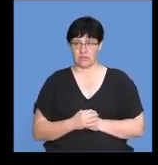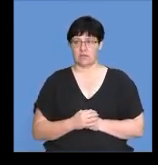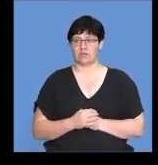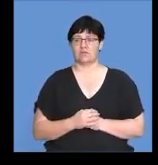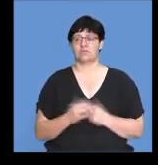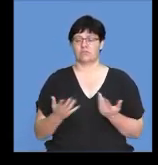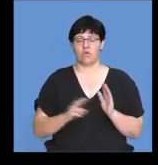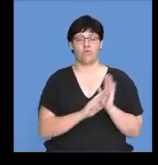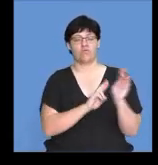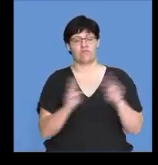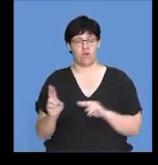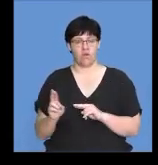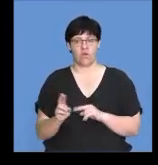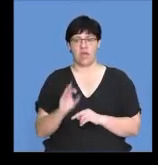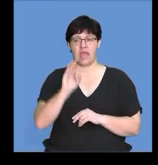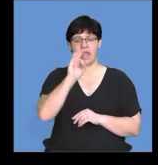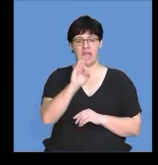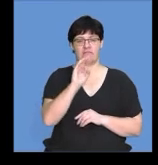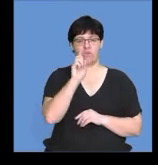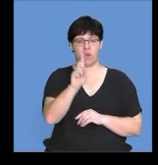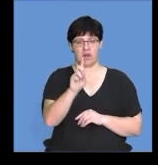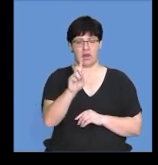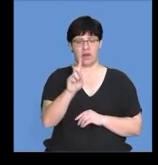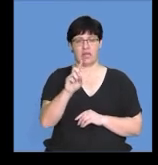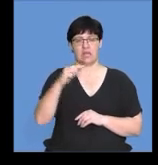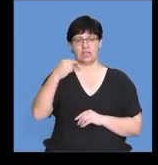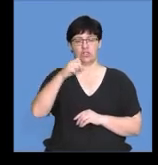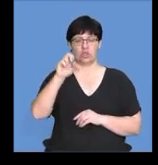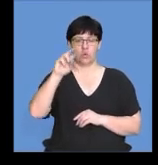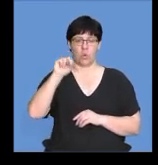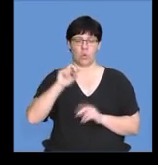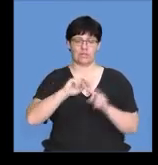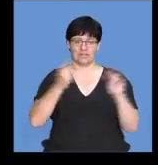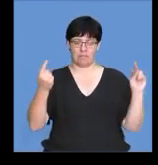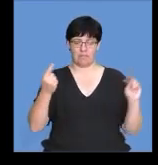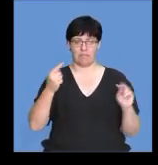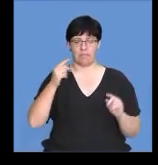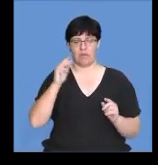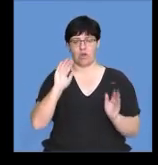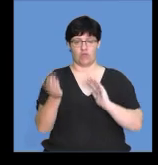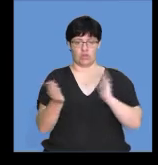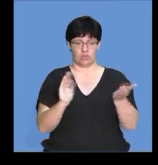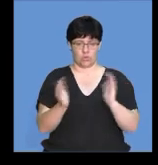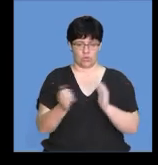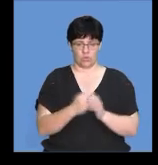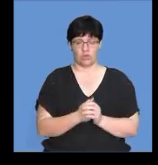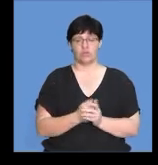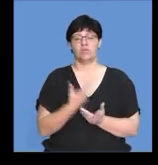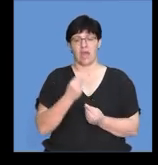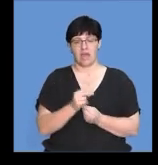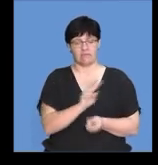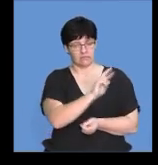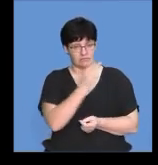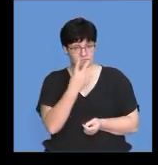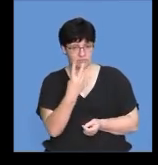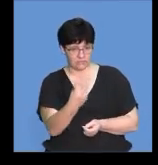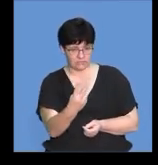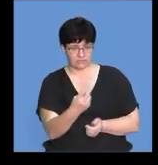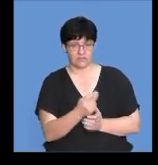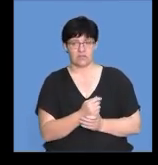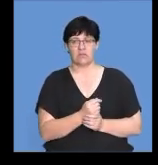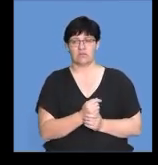this as the F1 genotype ratio. We would then need to convert that F1 genotype